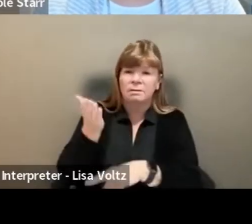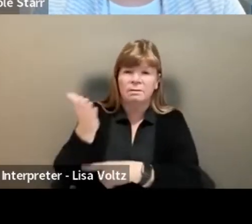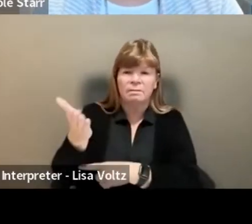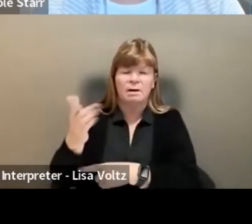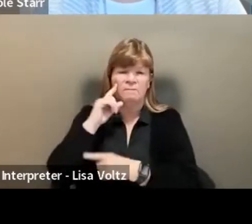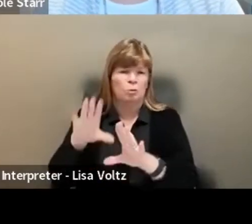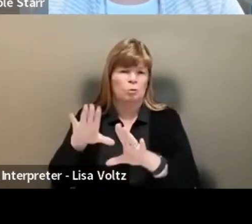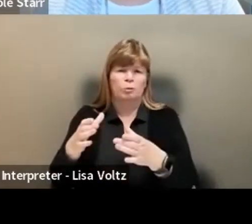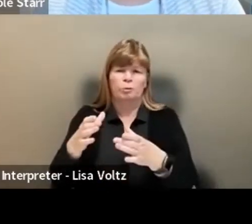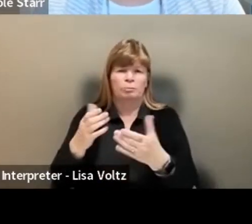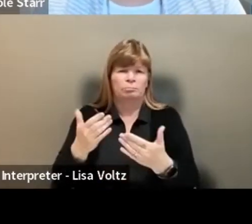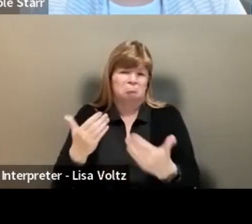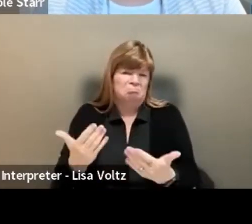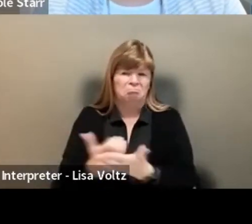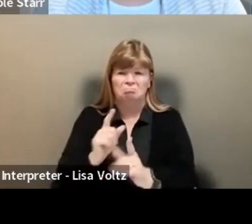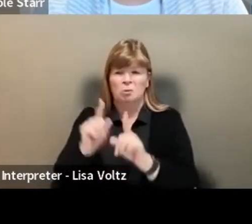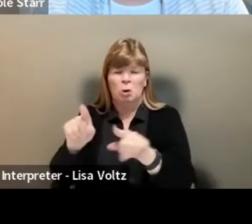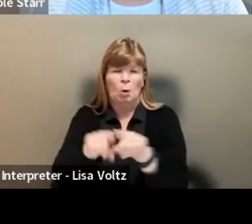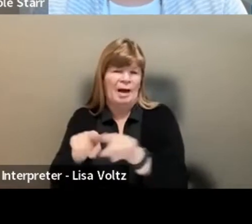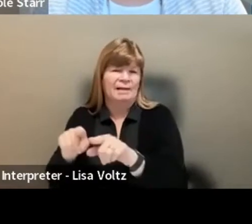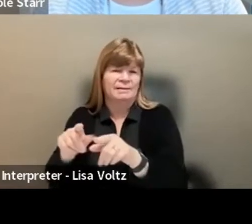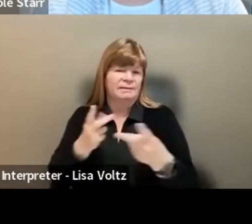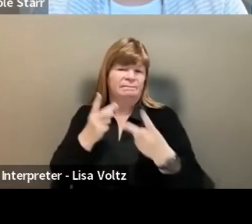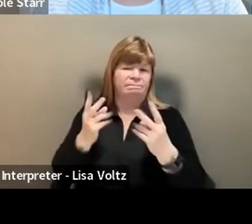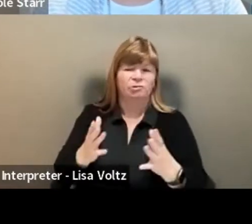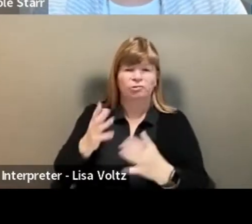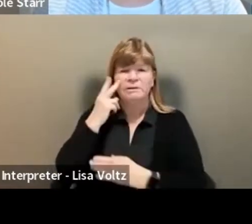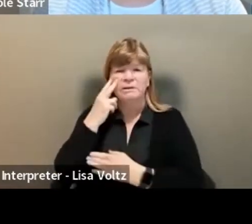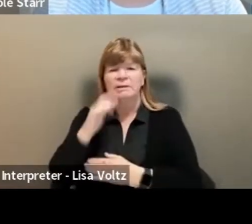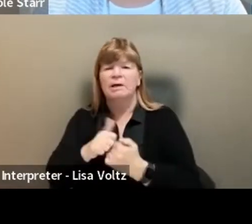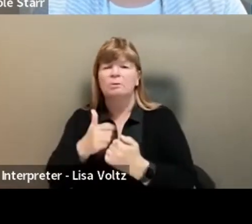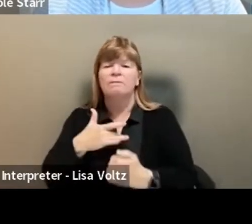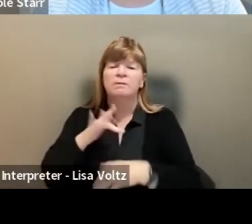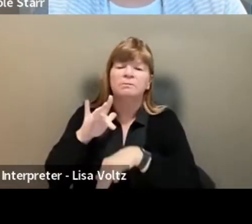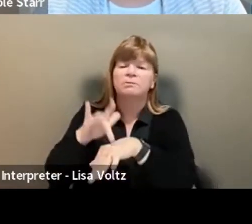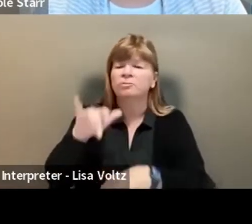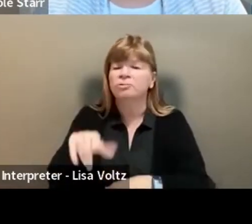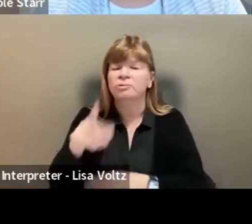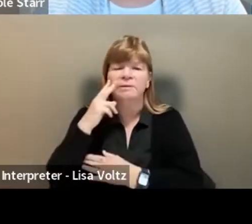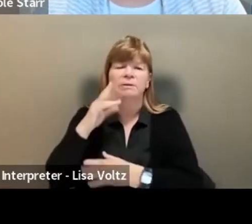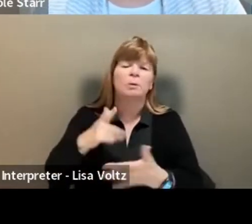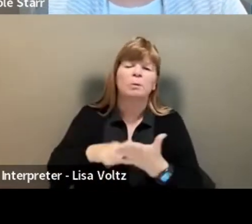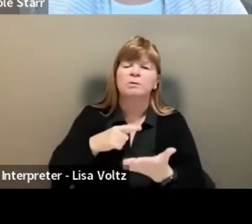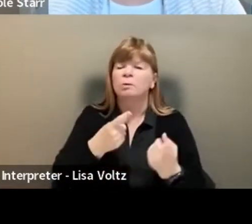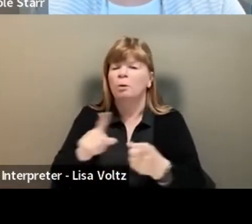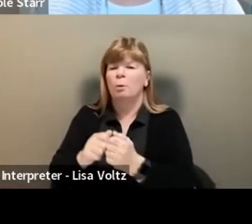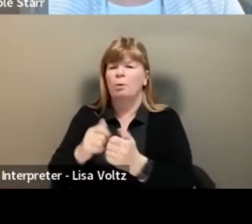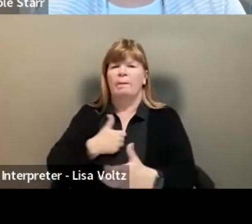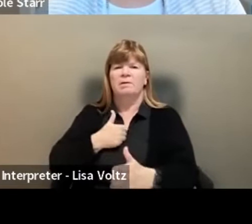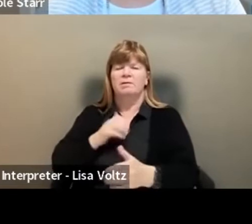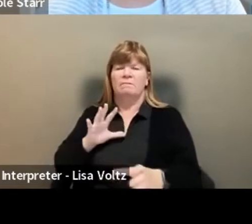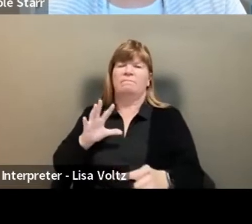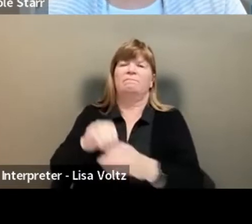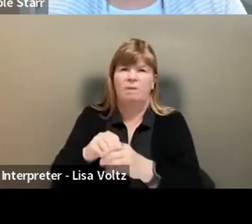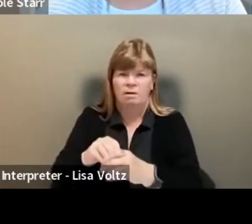group, go as a guest and see what you think, and you can learn about what's going on without yet making a commitment at